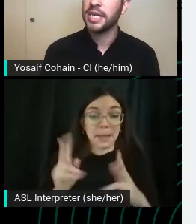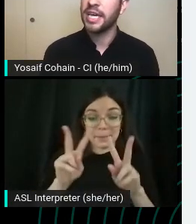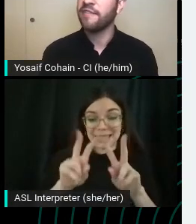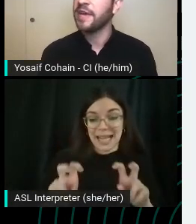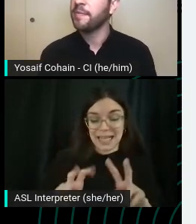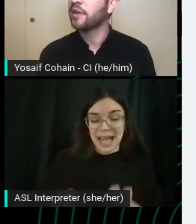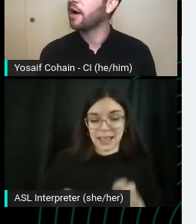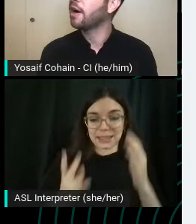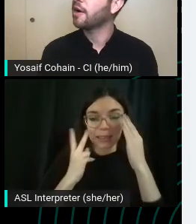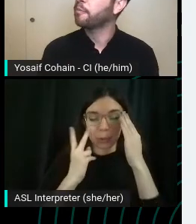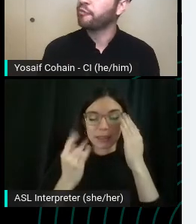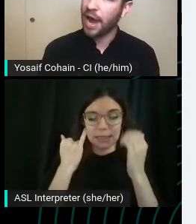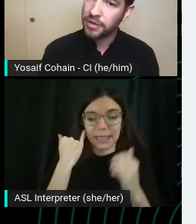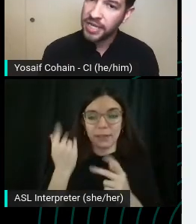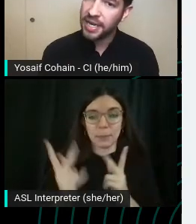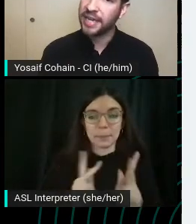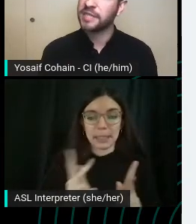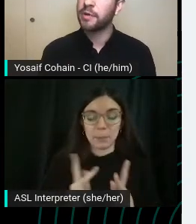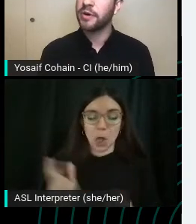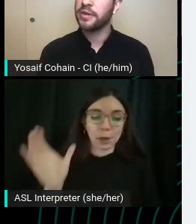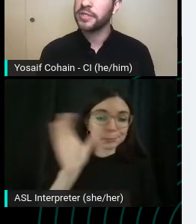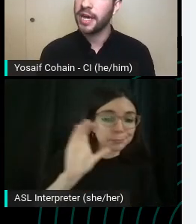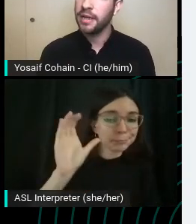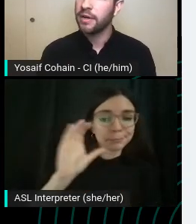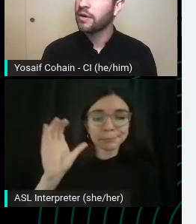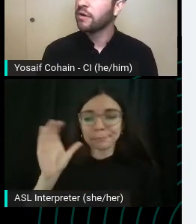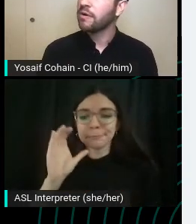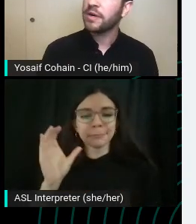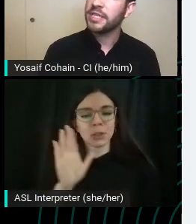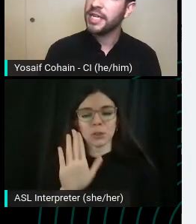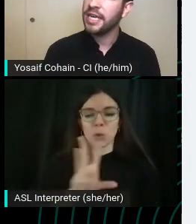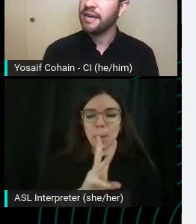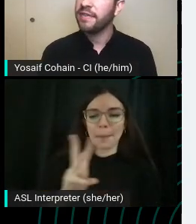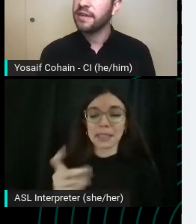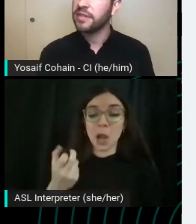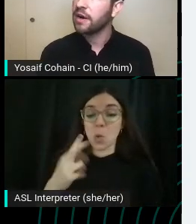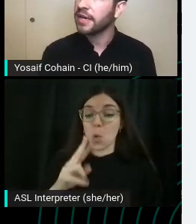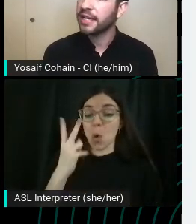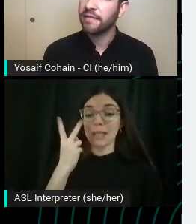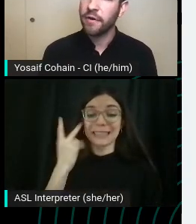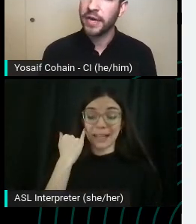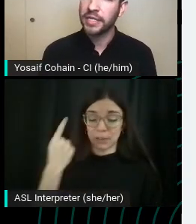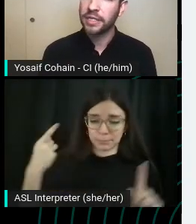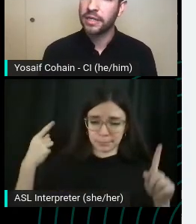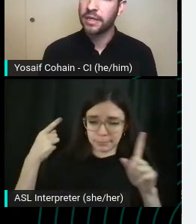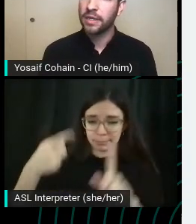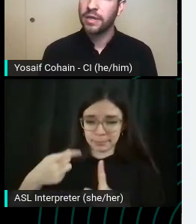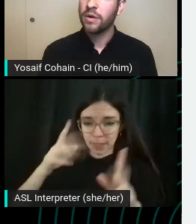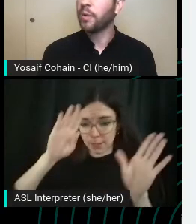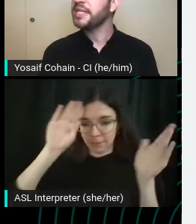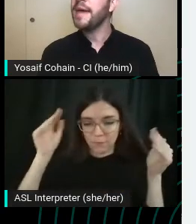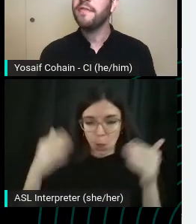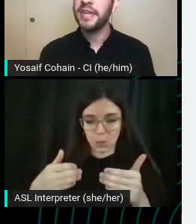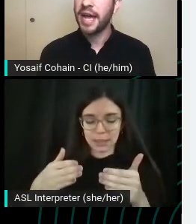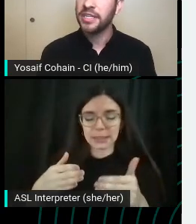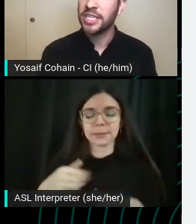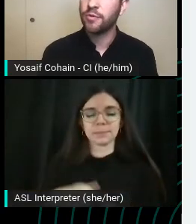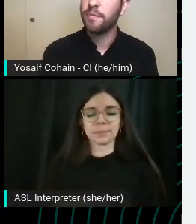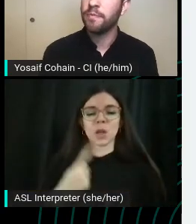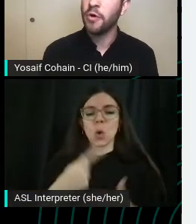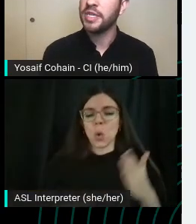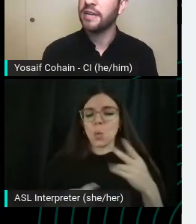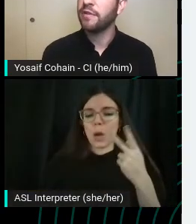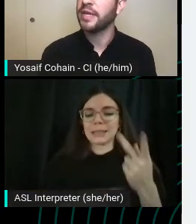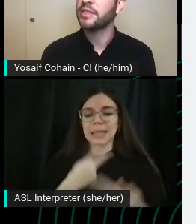to see if people are browsing and exploring your site, or to see if they're targeted and focused. What type of analysis